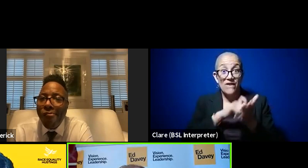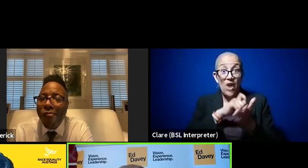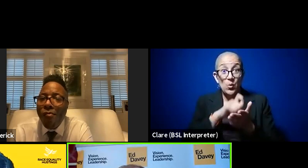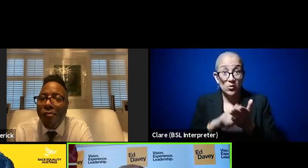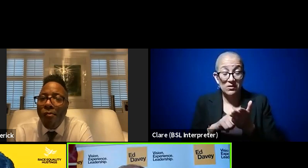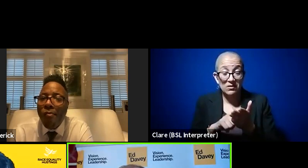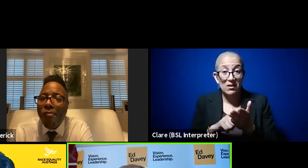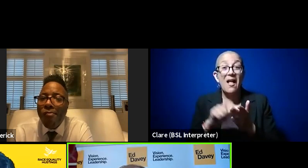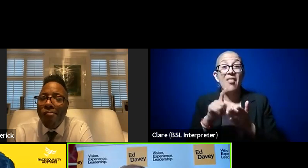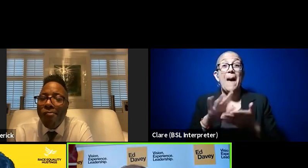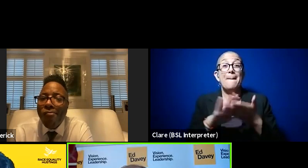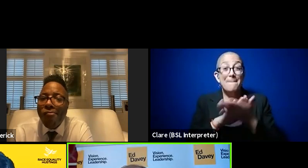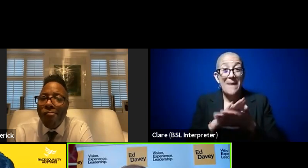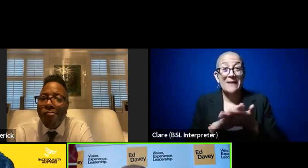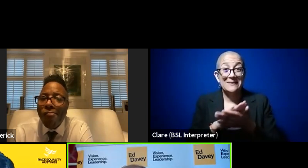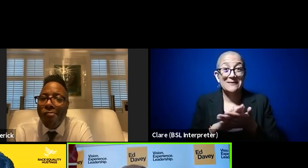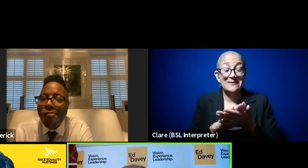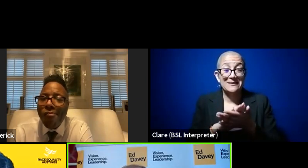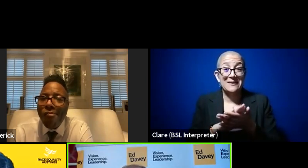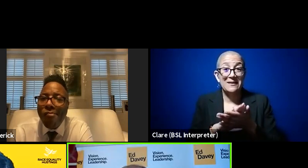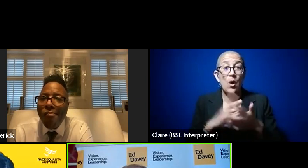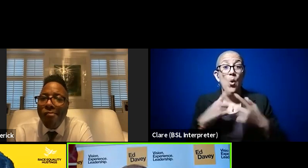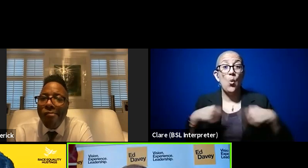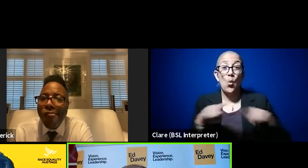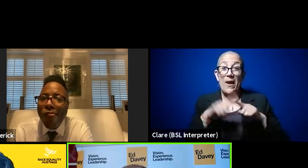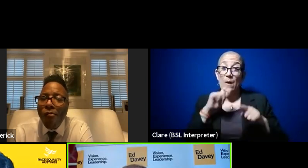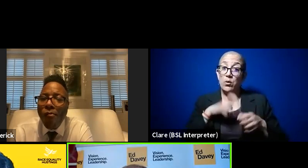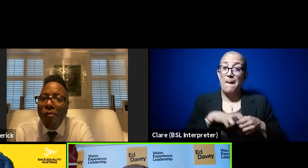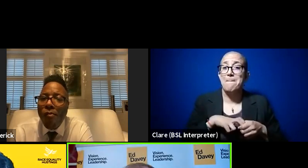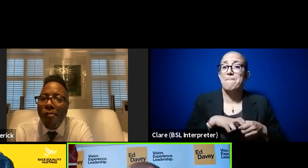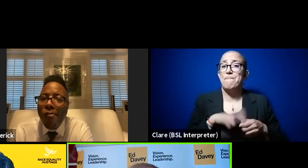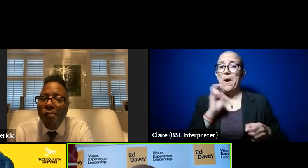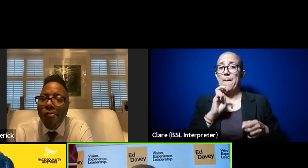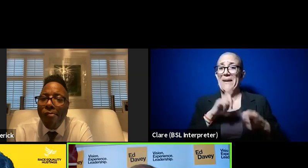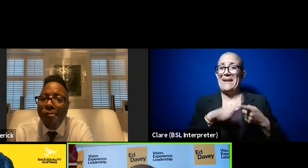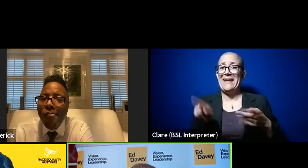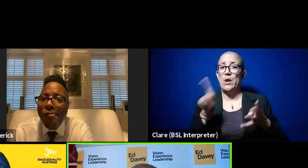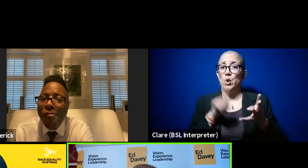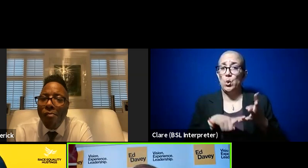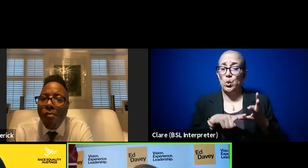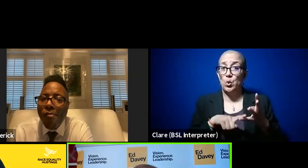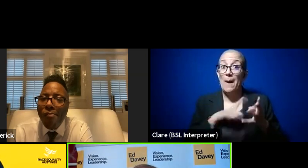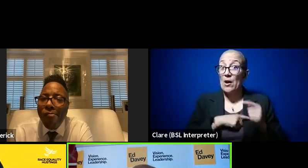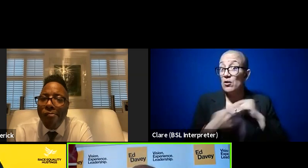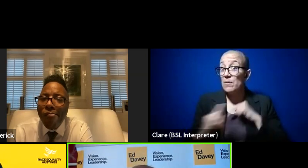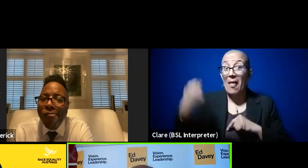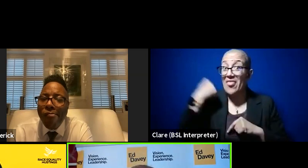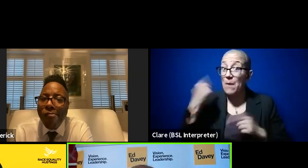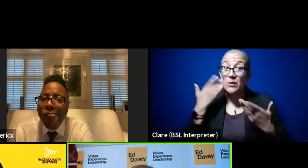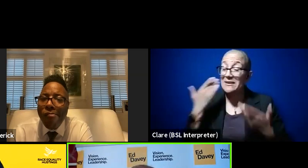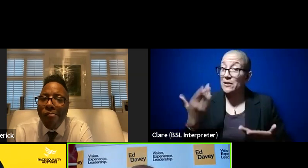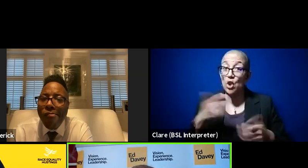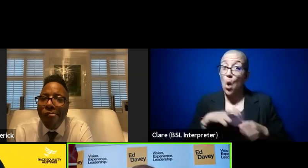that had meant that we were going to leave the European Union, because at that stage, it wasn't clear we were going